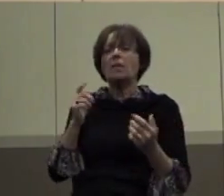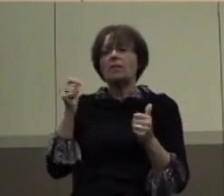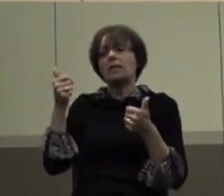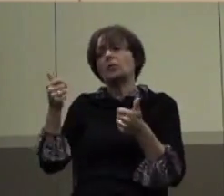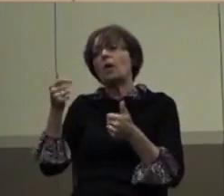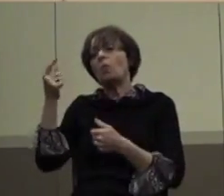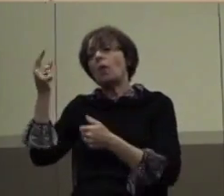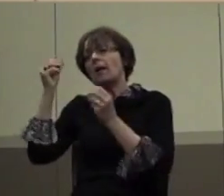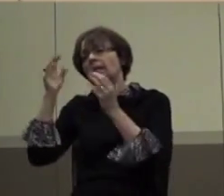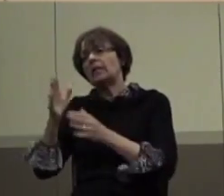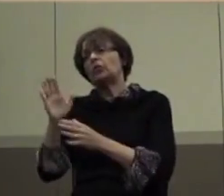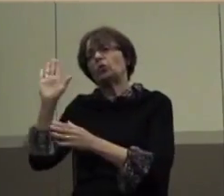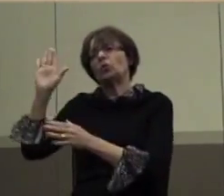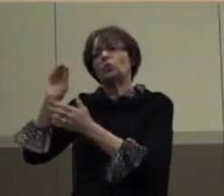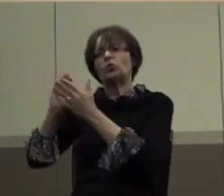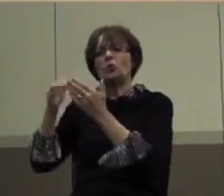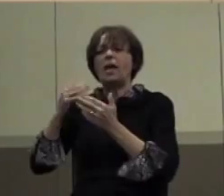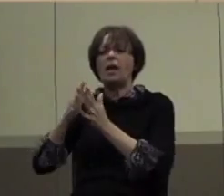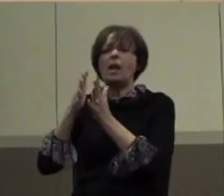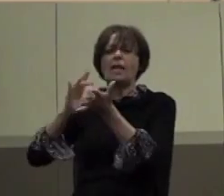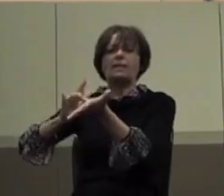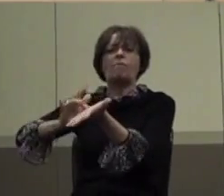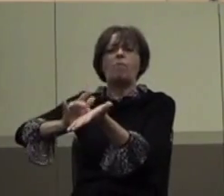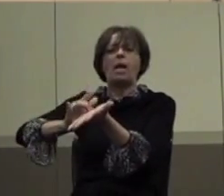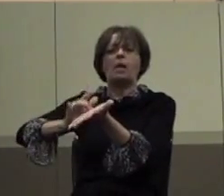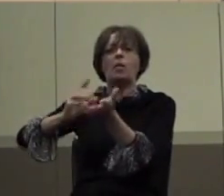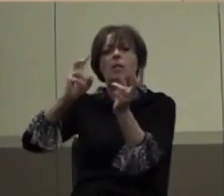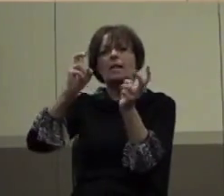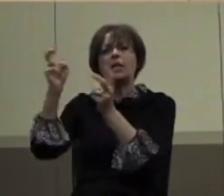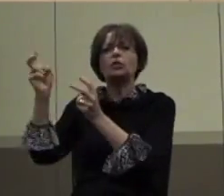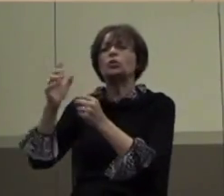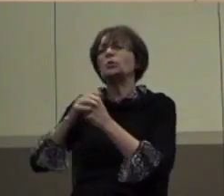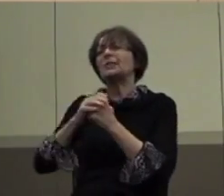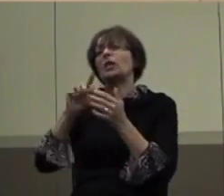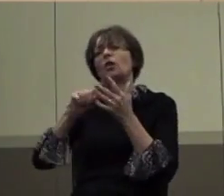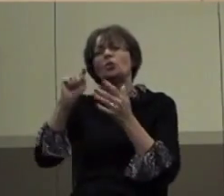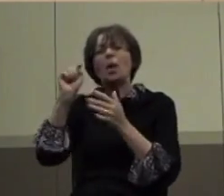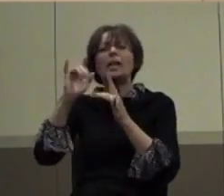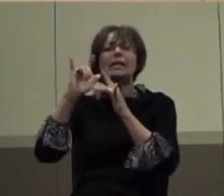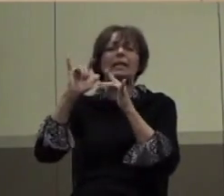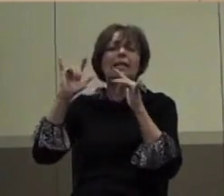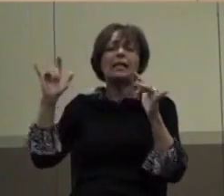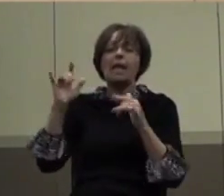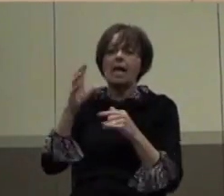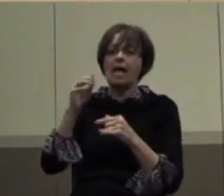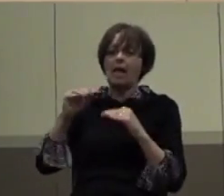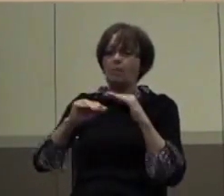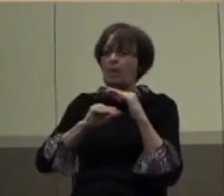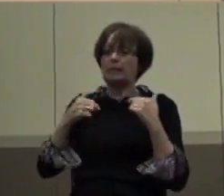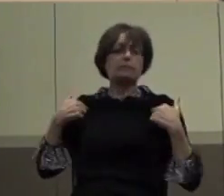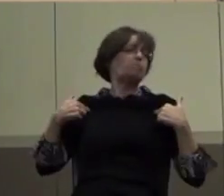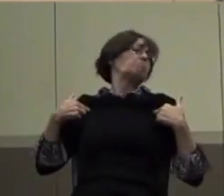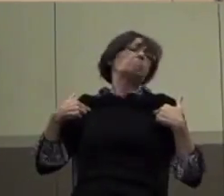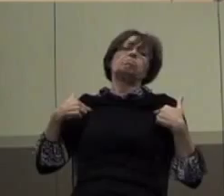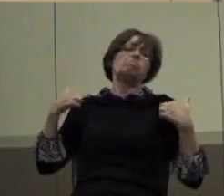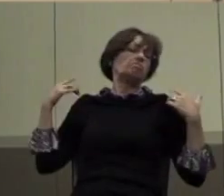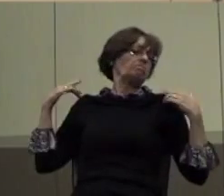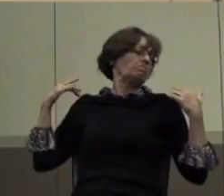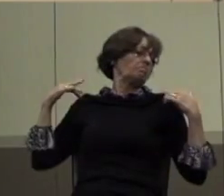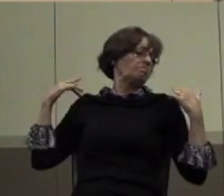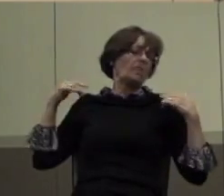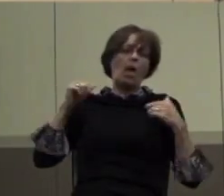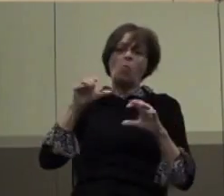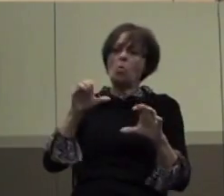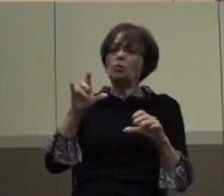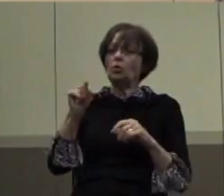where it was a student who had lots of medical issues, and there were toileting issues, all kinds of things. And basically it was, I'm not going to do that. I'm just not going to do